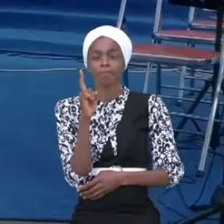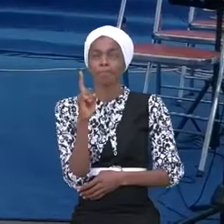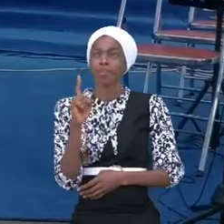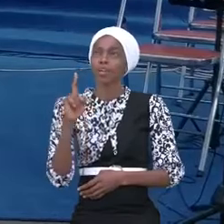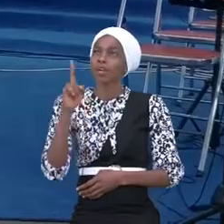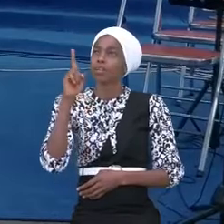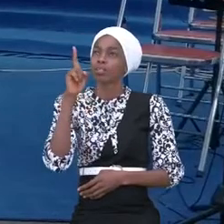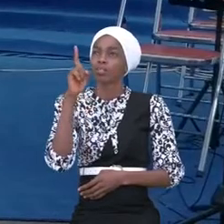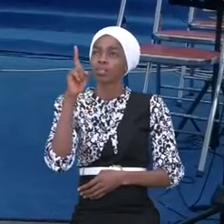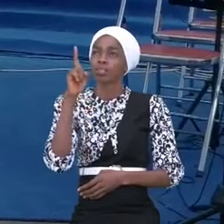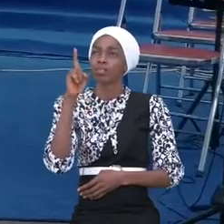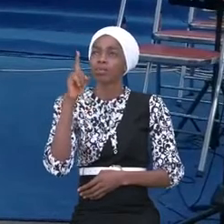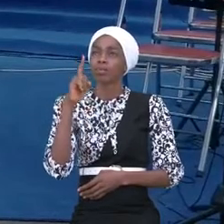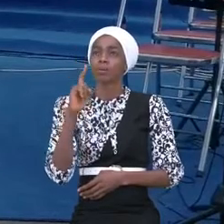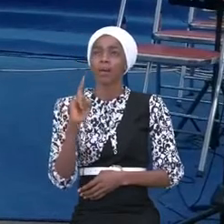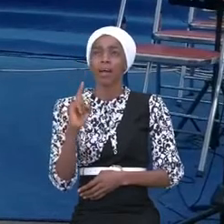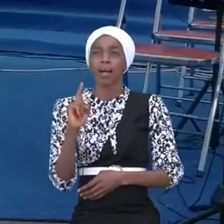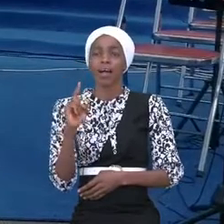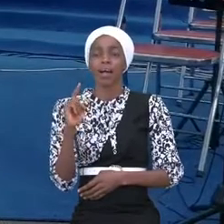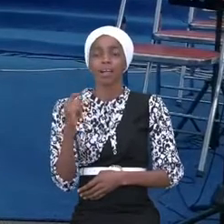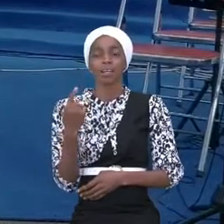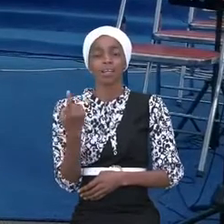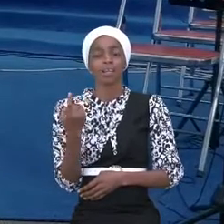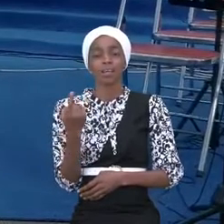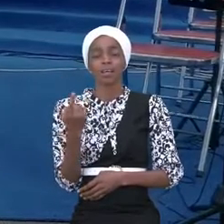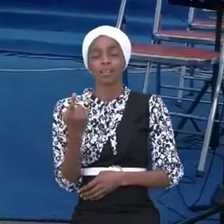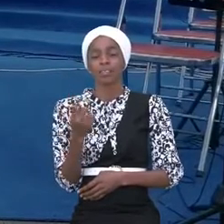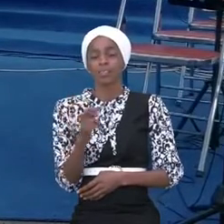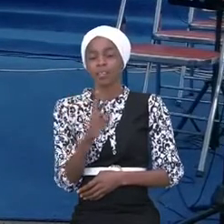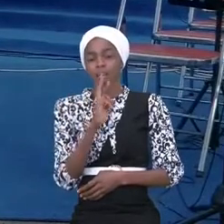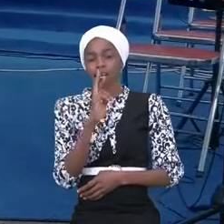him, you